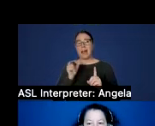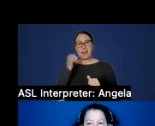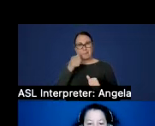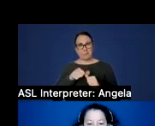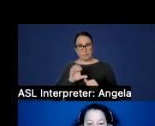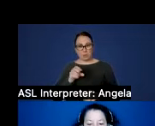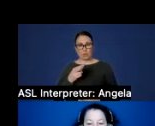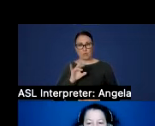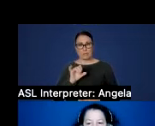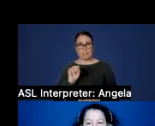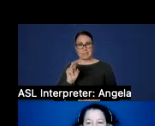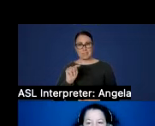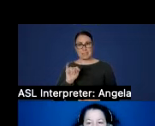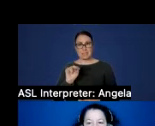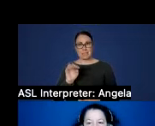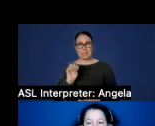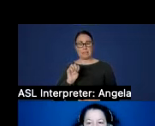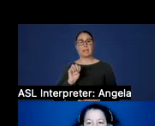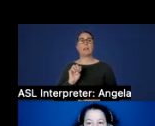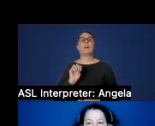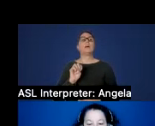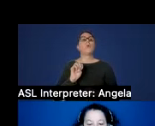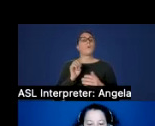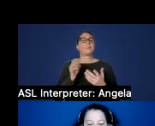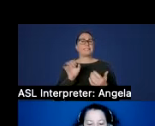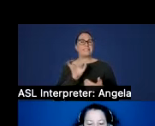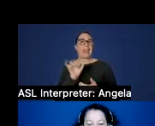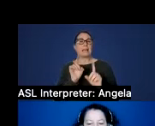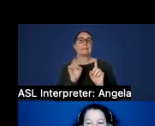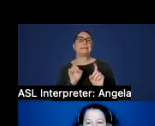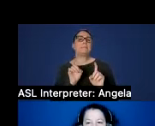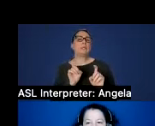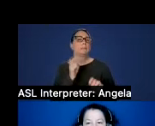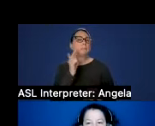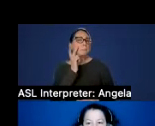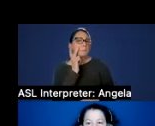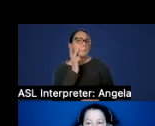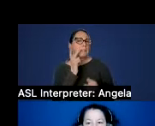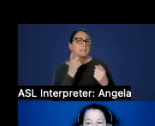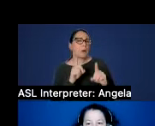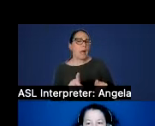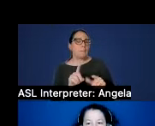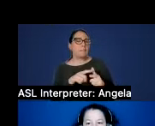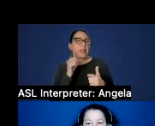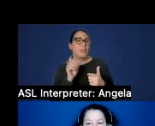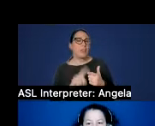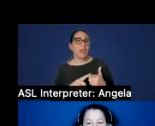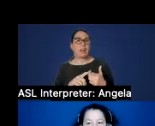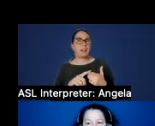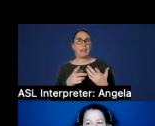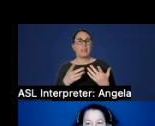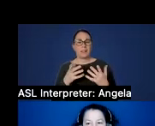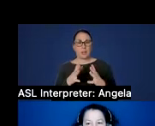experiment that created a lot of ball dropping. And it made it very hard for the feds to step in.